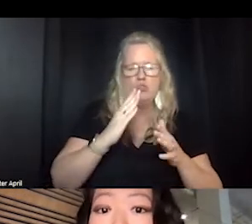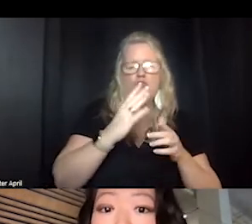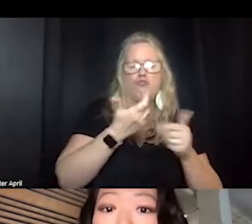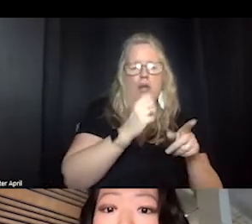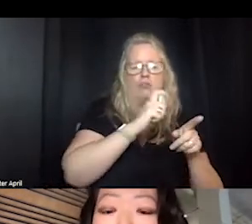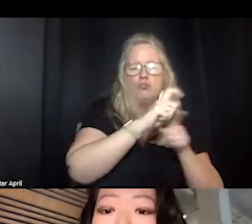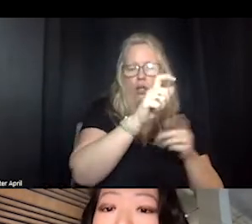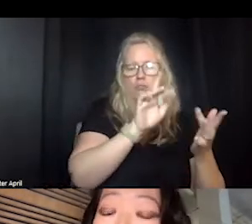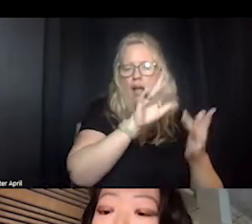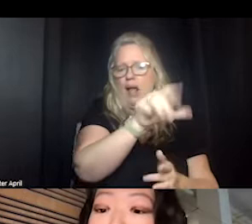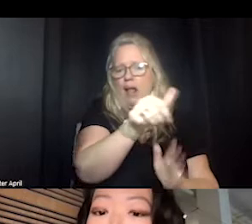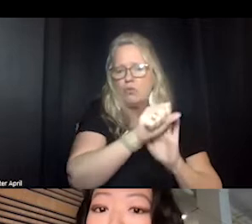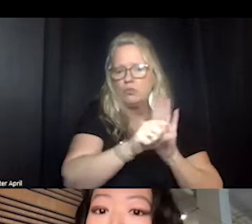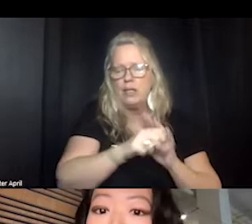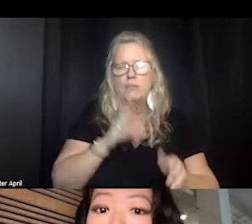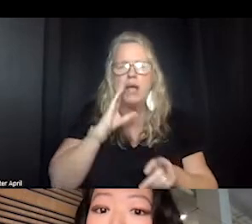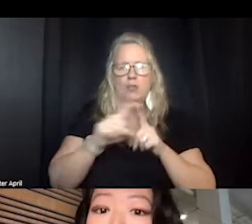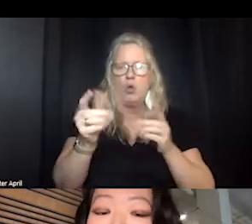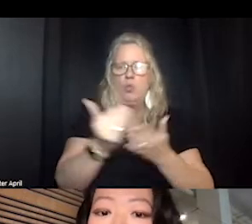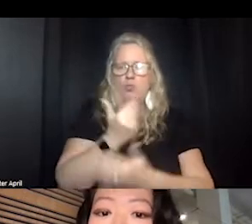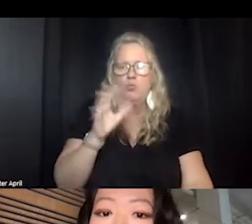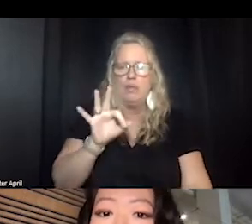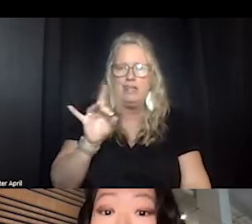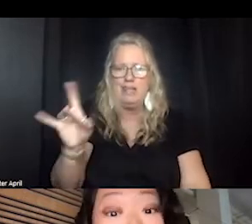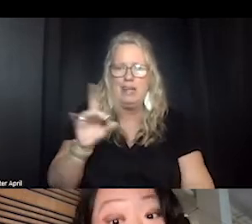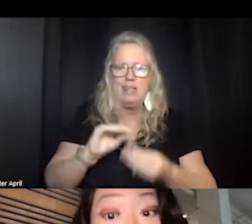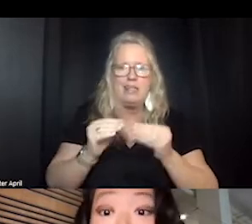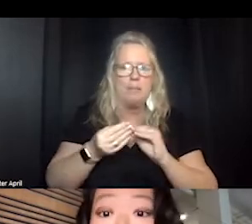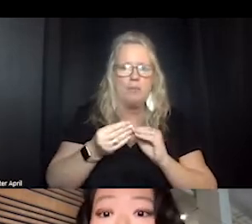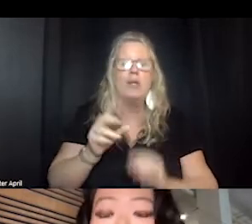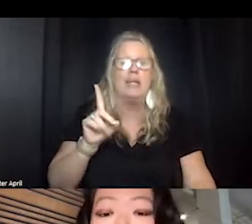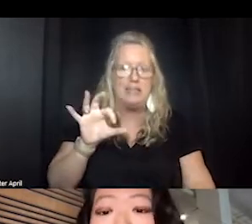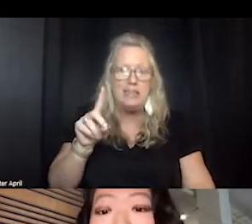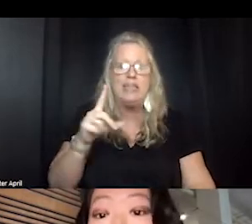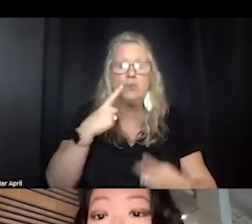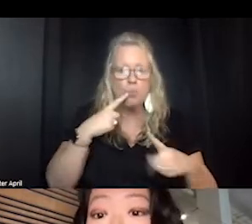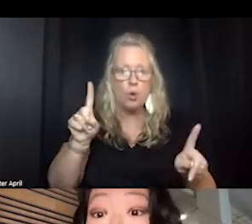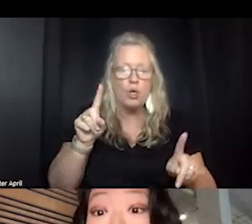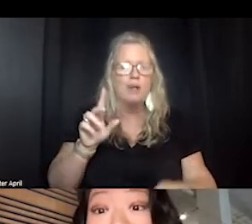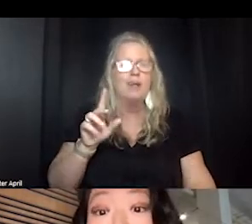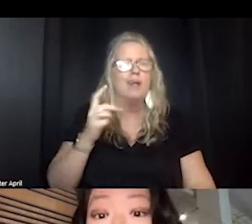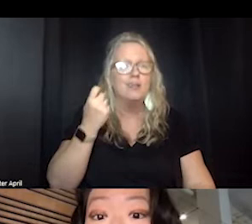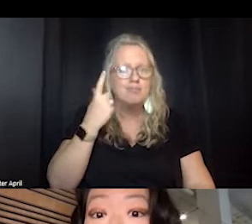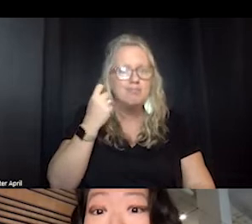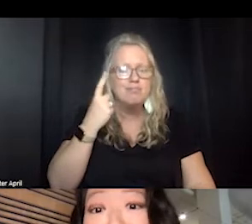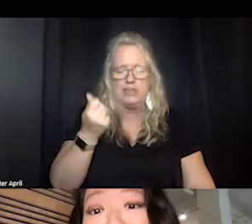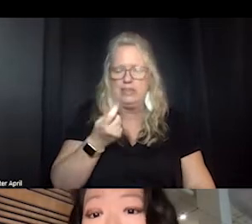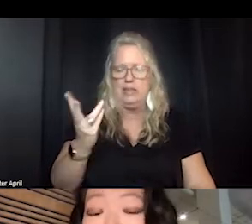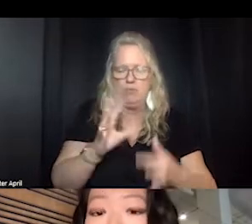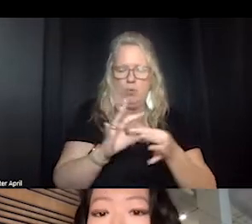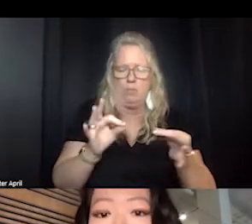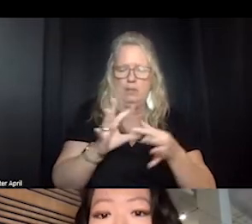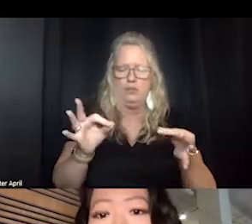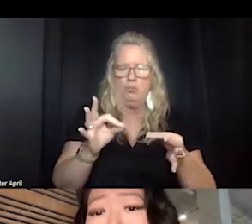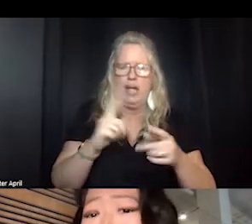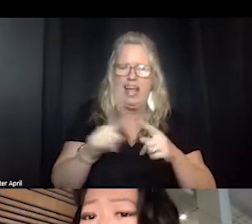state's 911, I called the new 988 number. It did work. However, there were several messages and